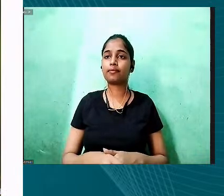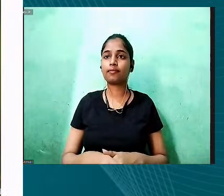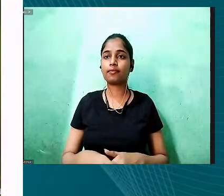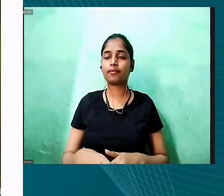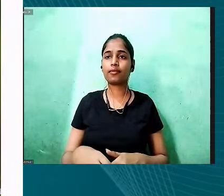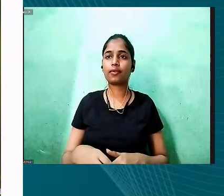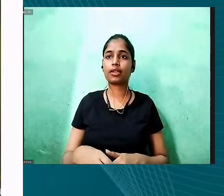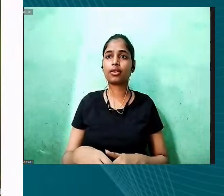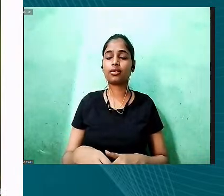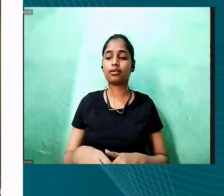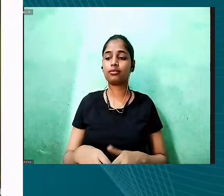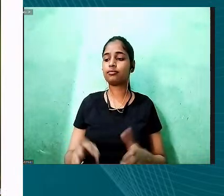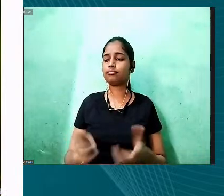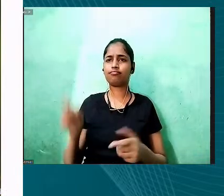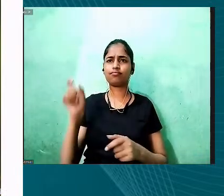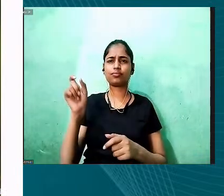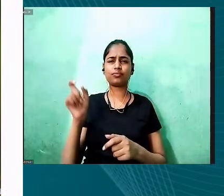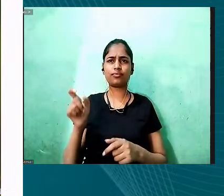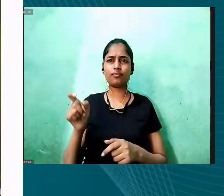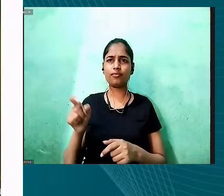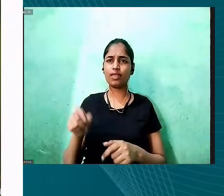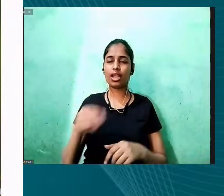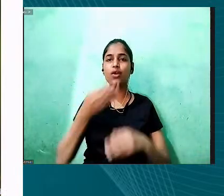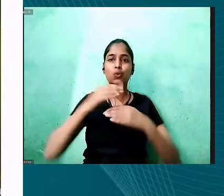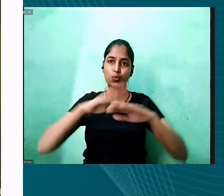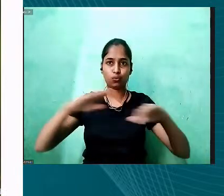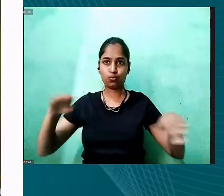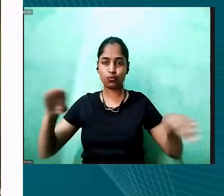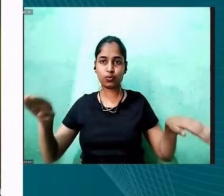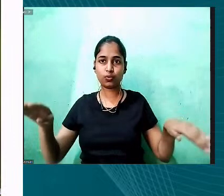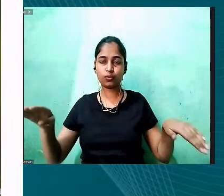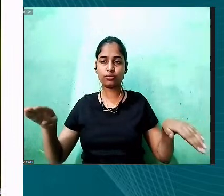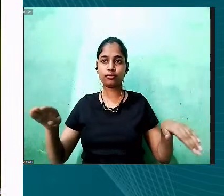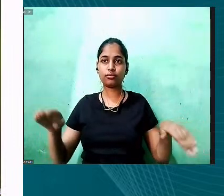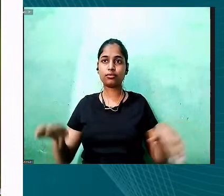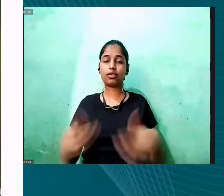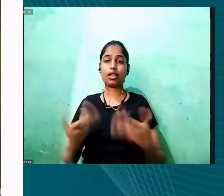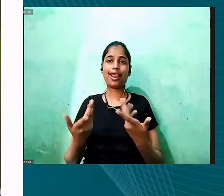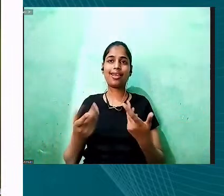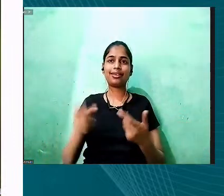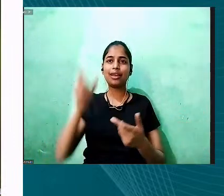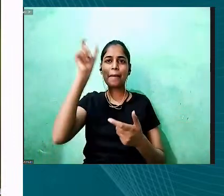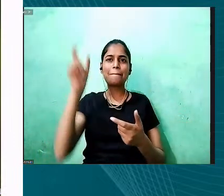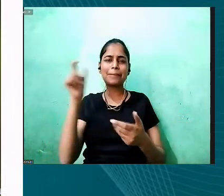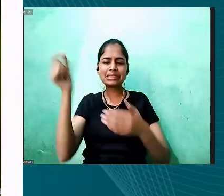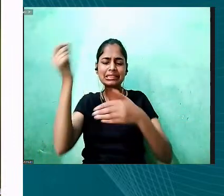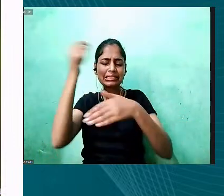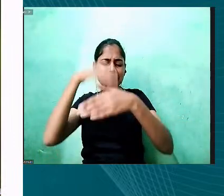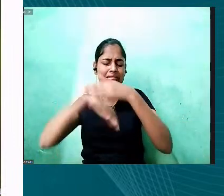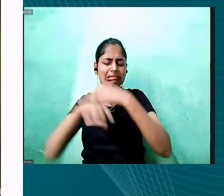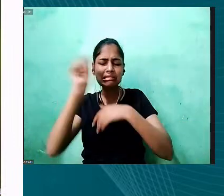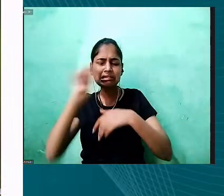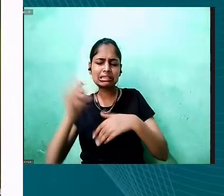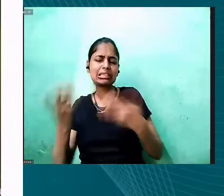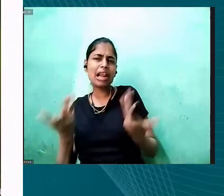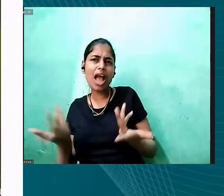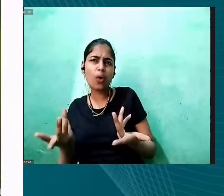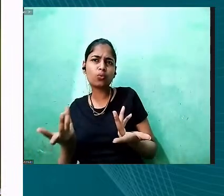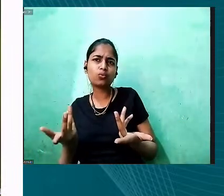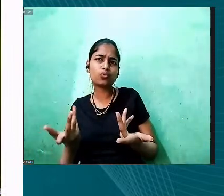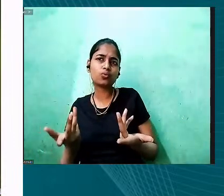comes for about 100 words. So, you have to give an example also. Like if you can say it was not an ordinary